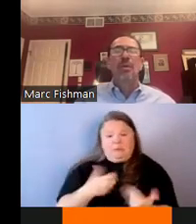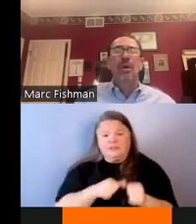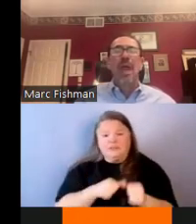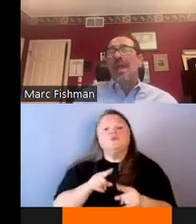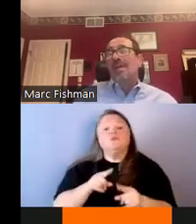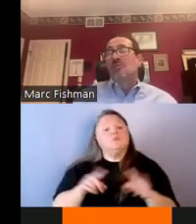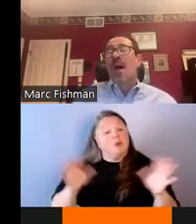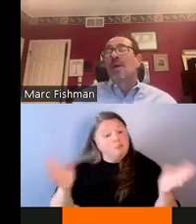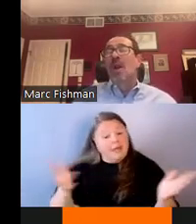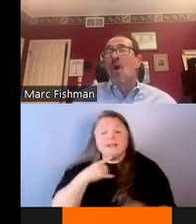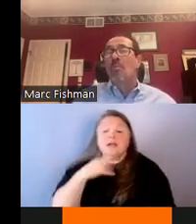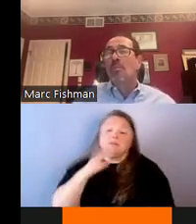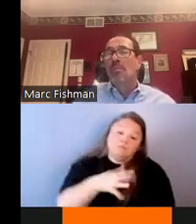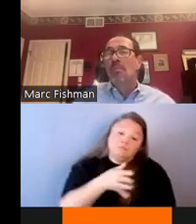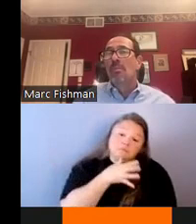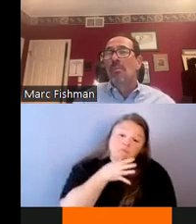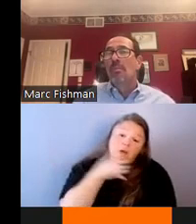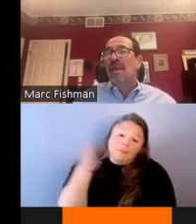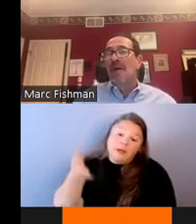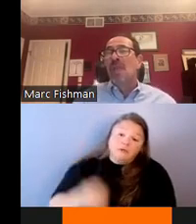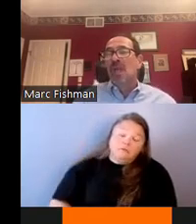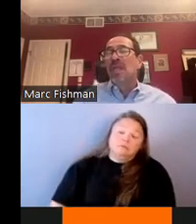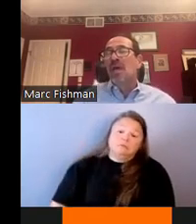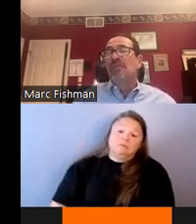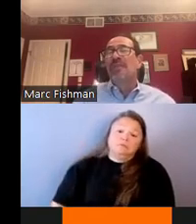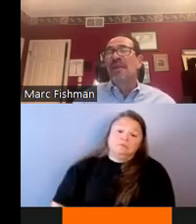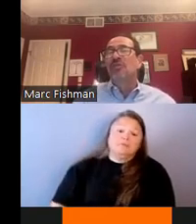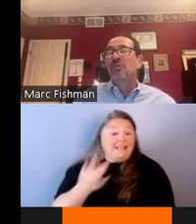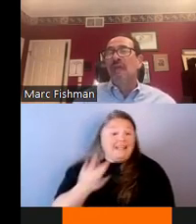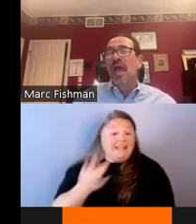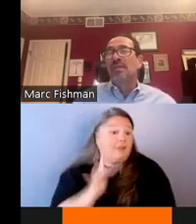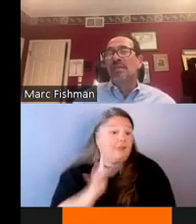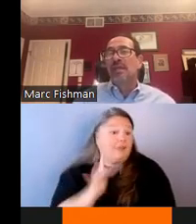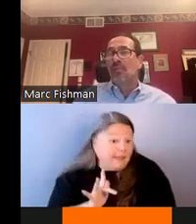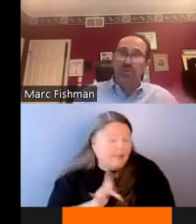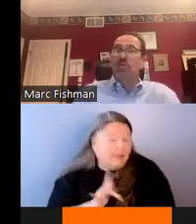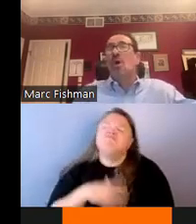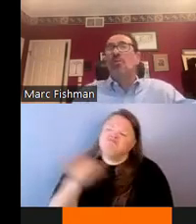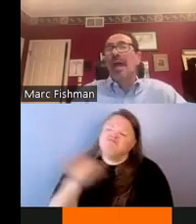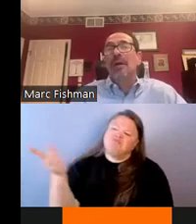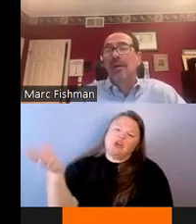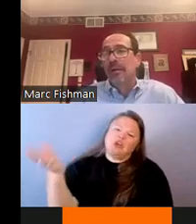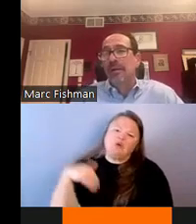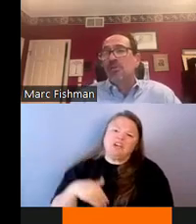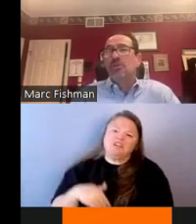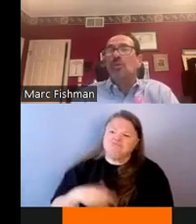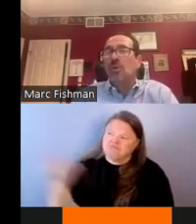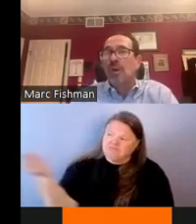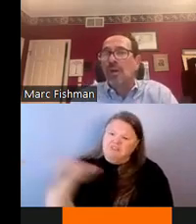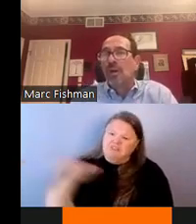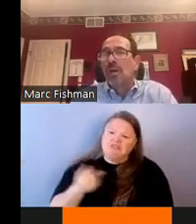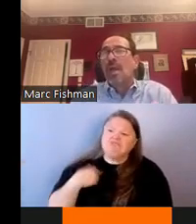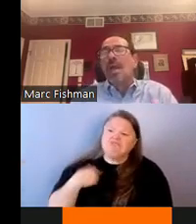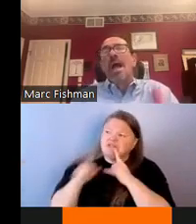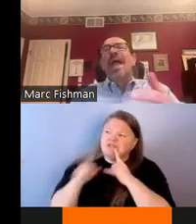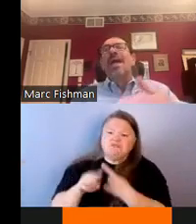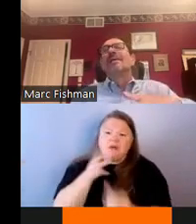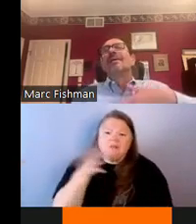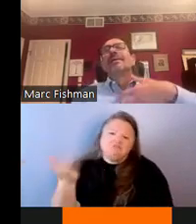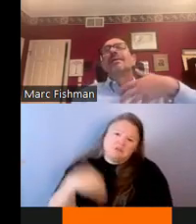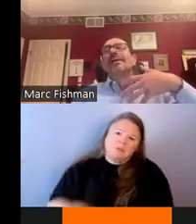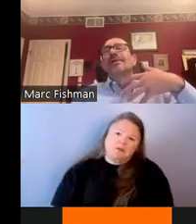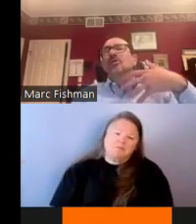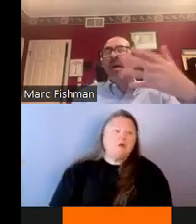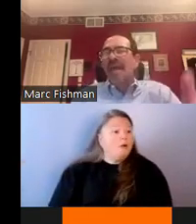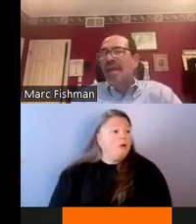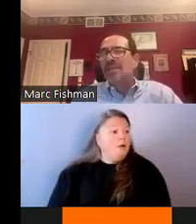say, hey, is mom at home? And if I'm lucky enough that the answer is yes, I can say, well, just go get her. Let's talk to her.